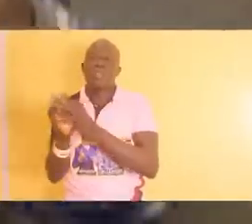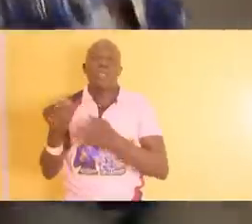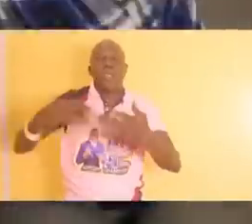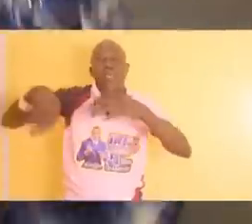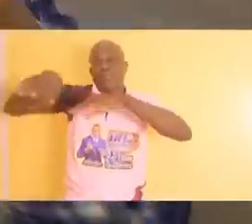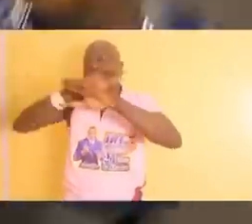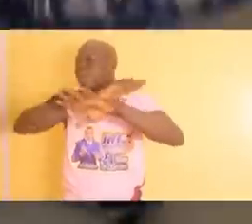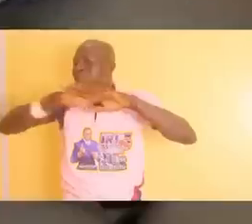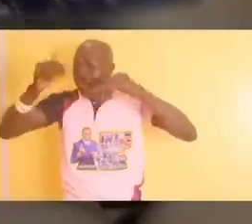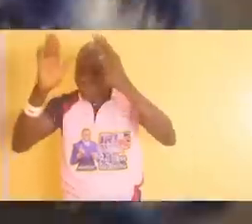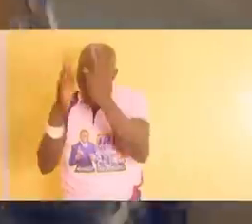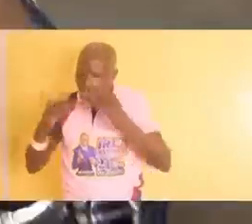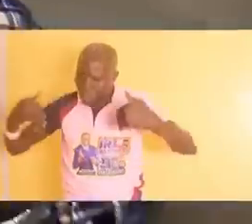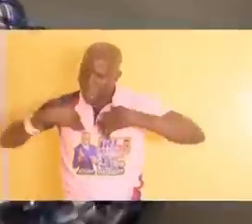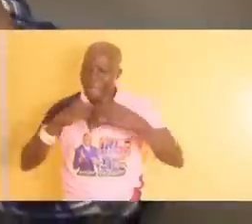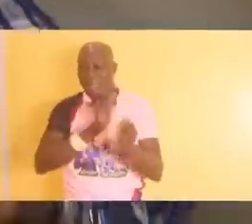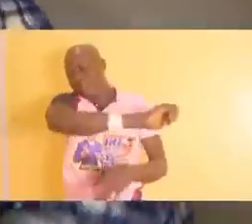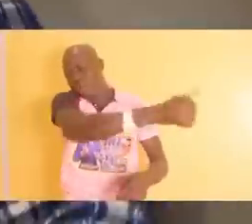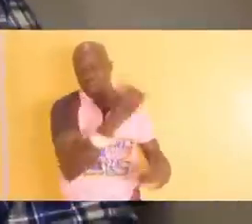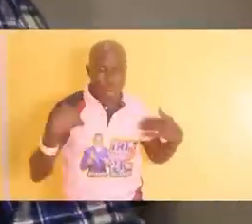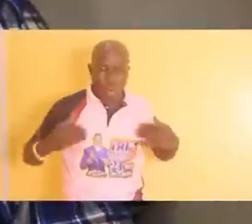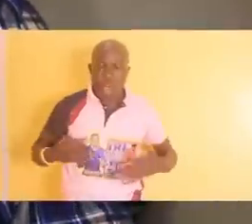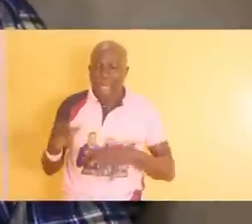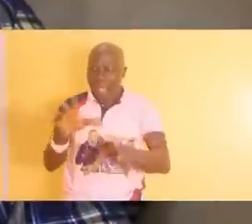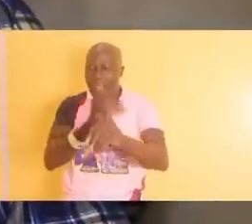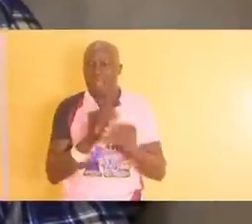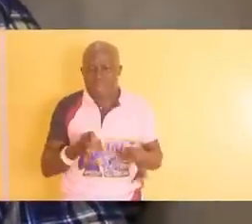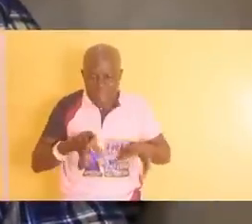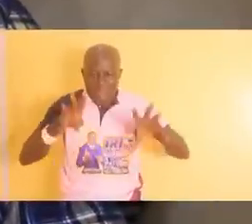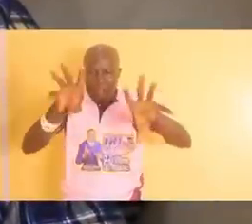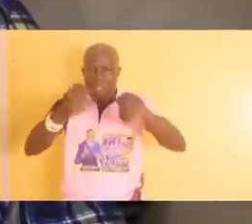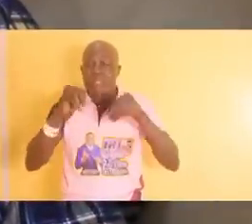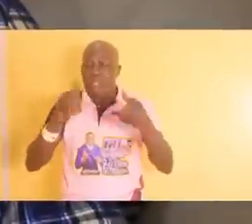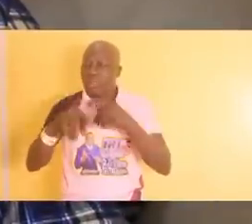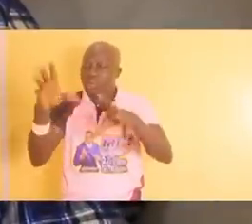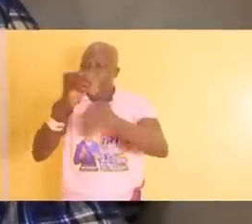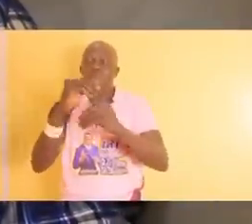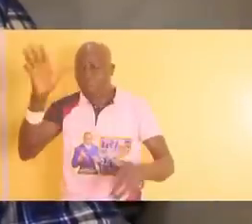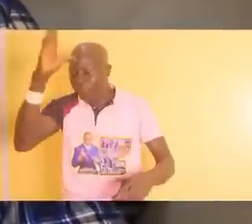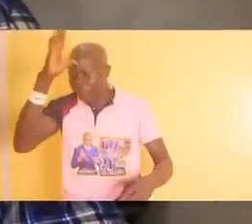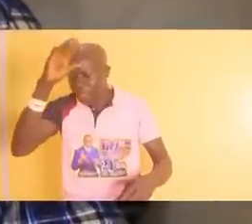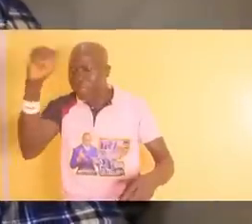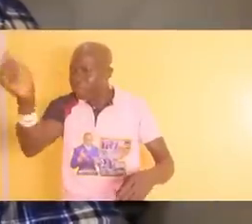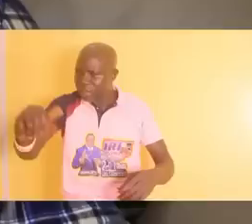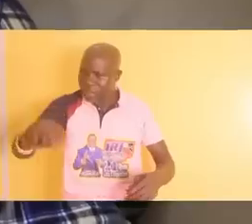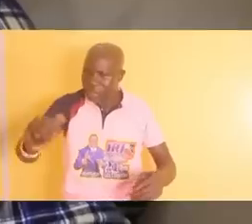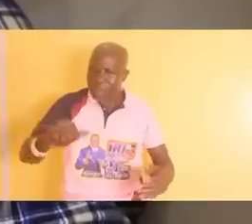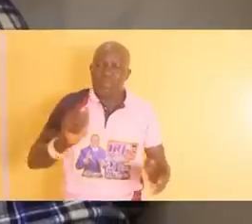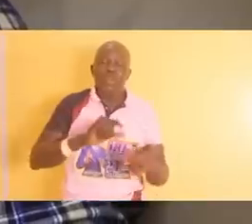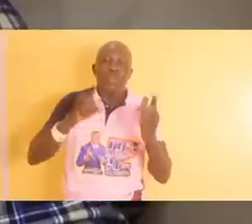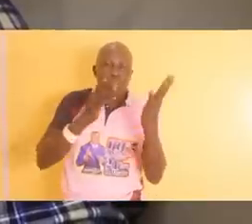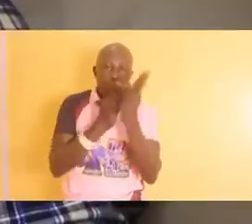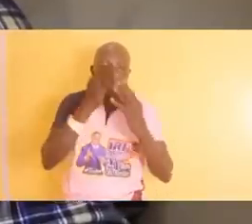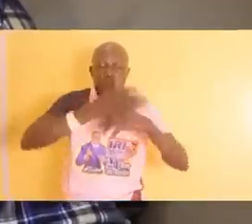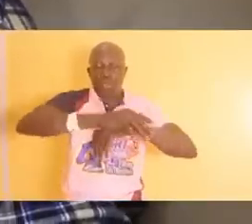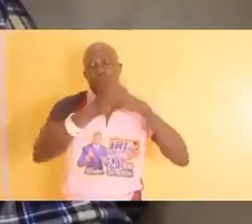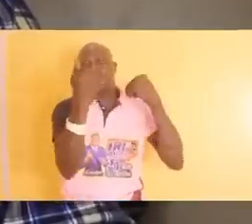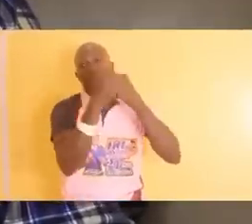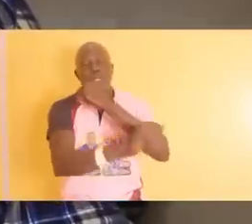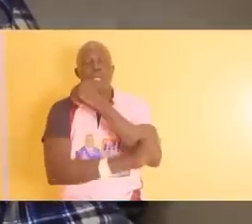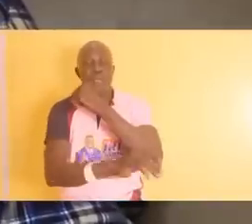going, there is nobody that had the access to go to the father. Yes. From